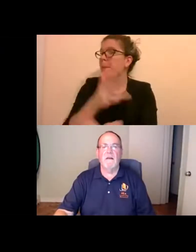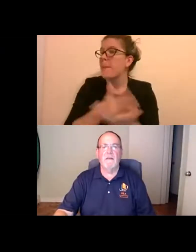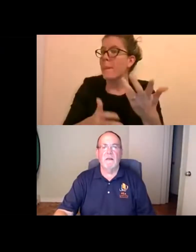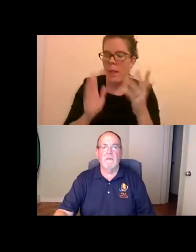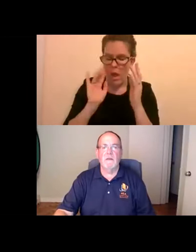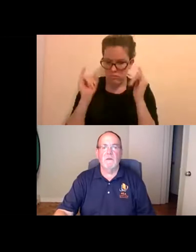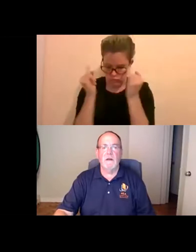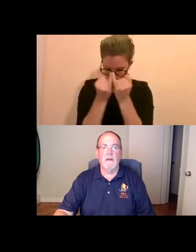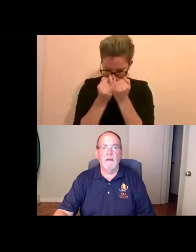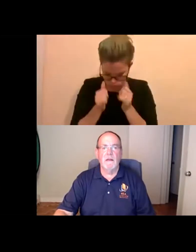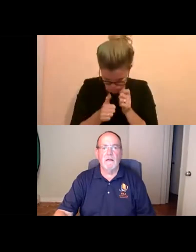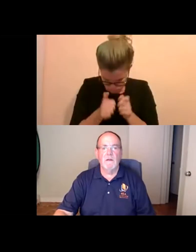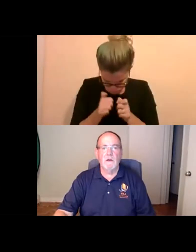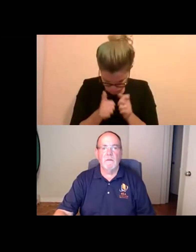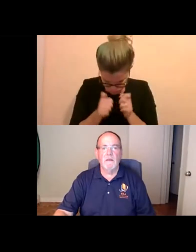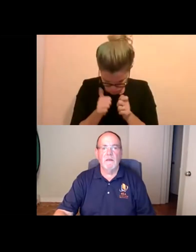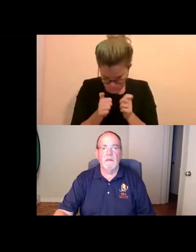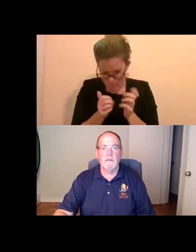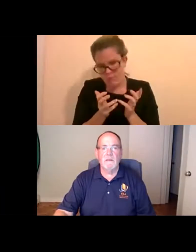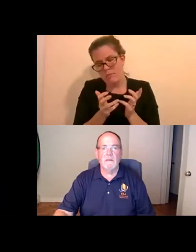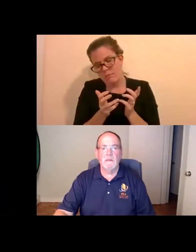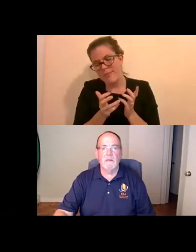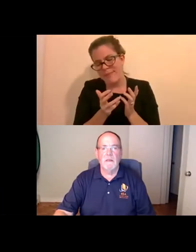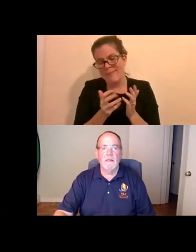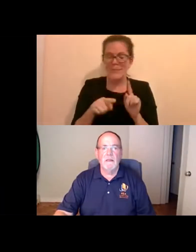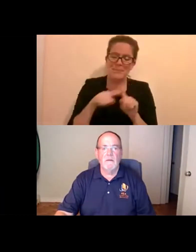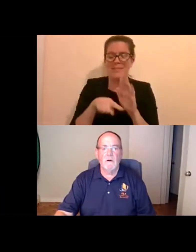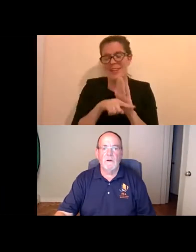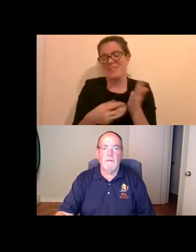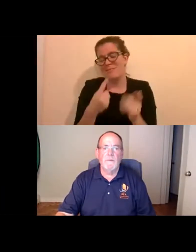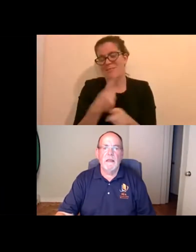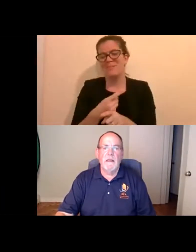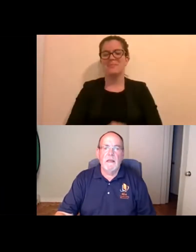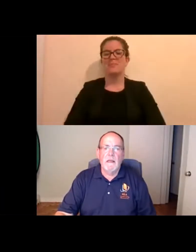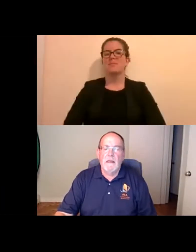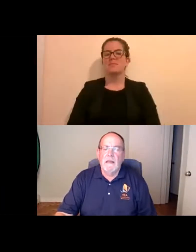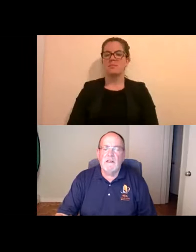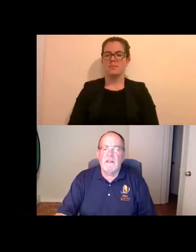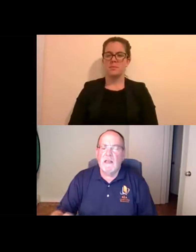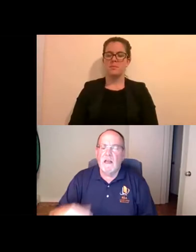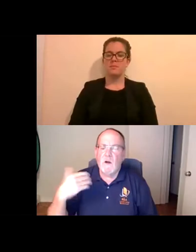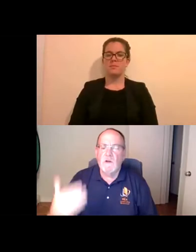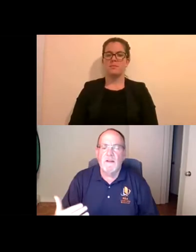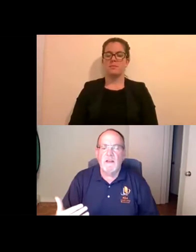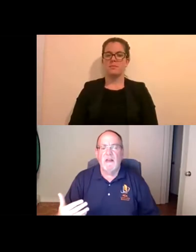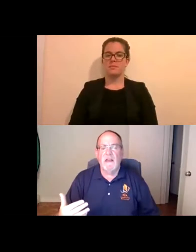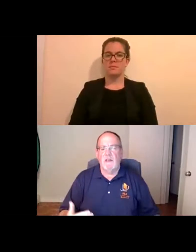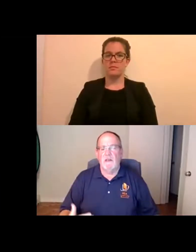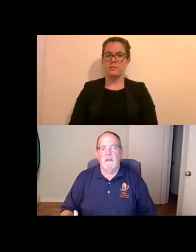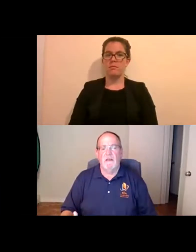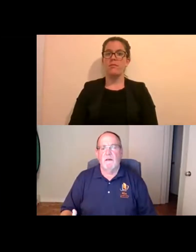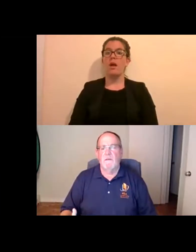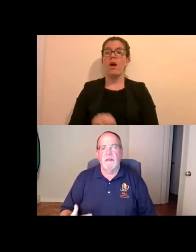side of it as well. Sorry, I'm getting this the wrong way. It's a culture of